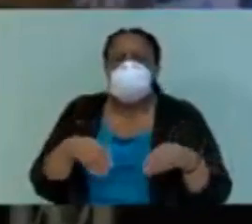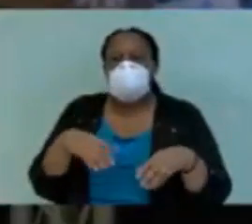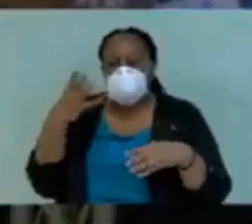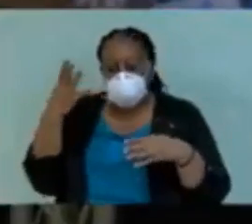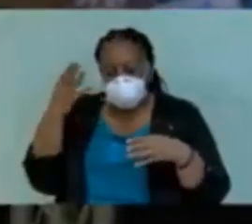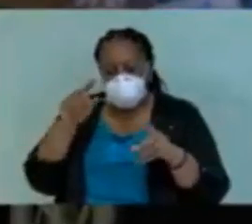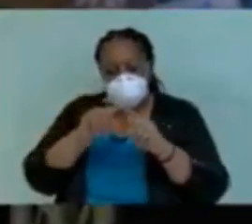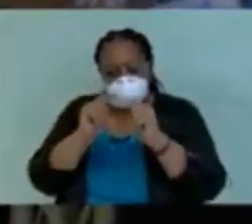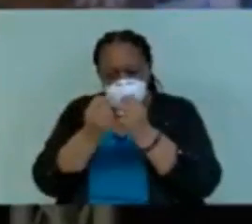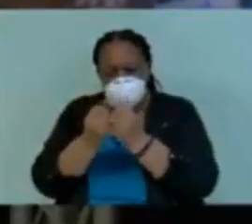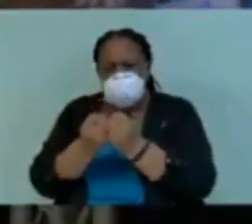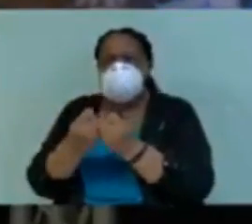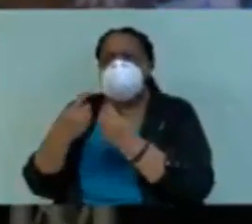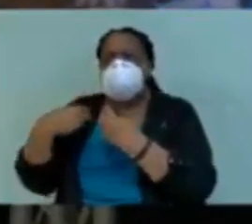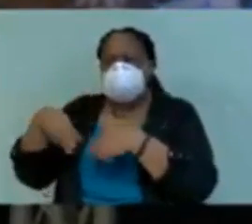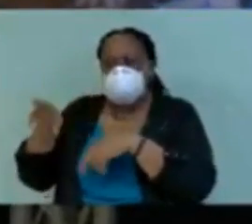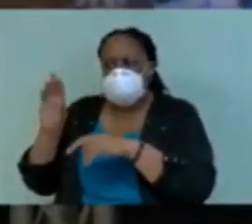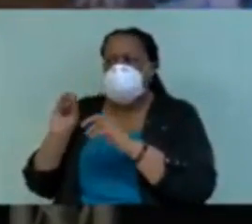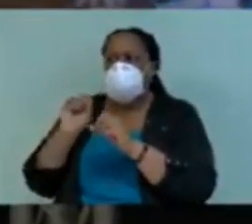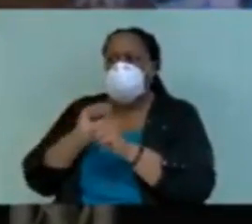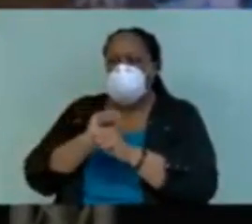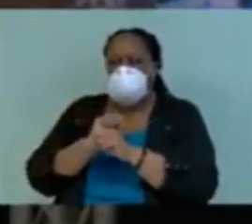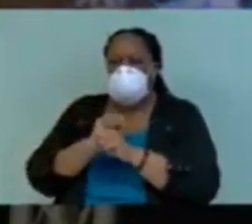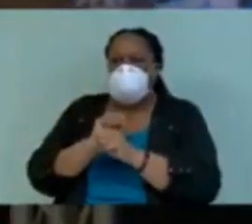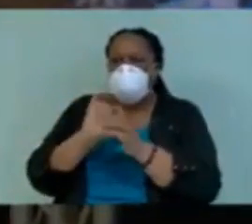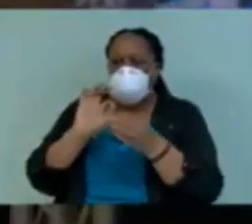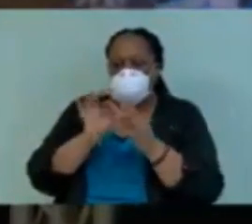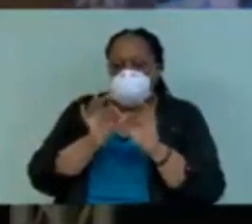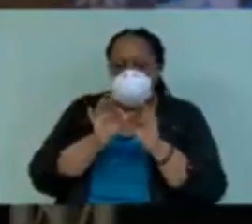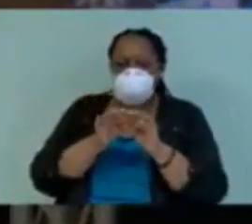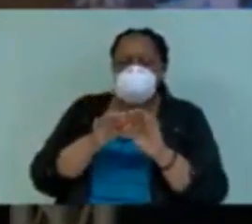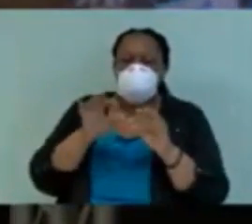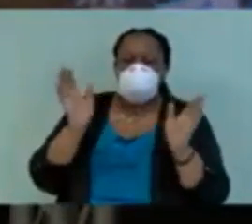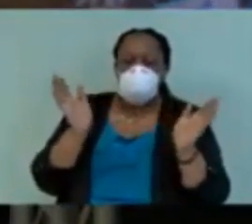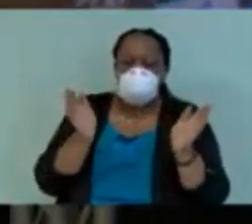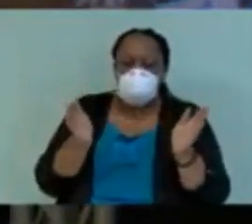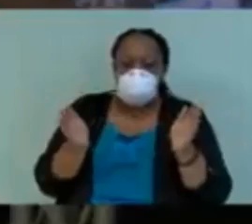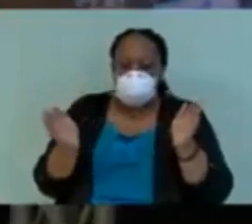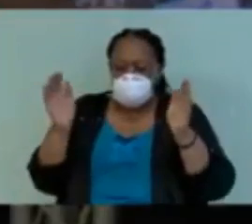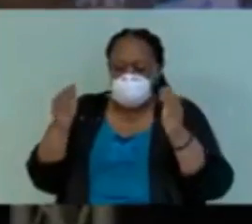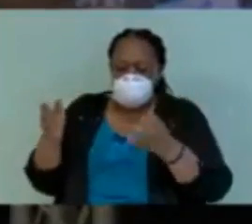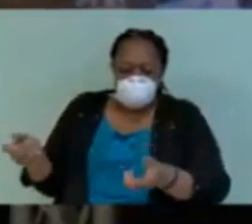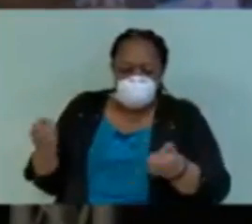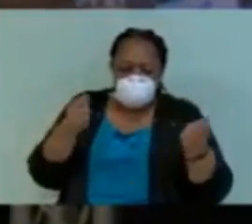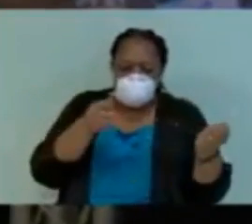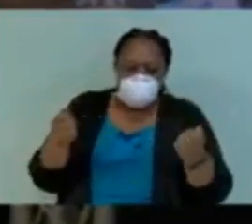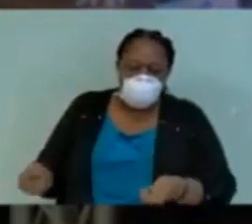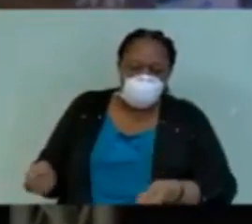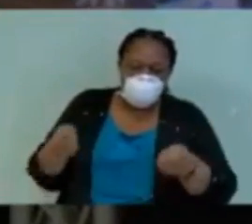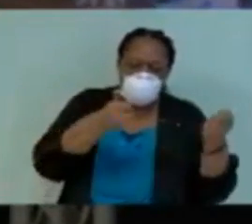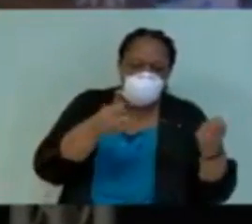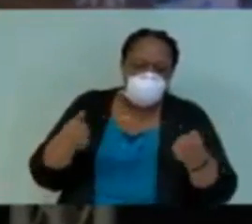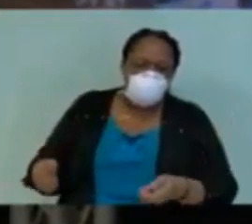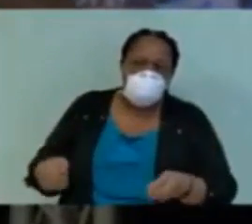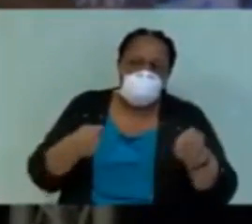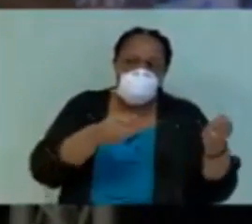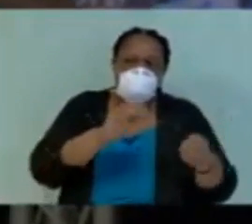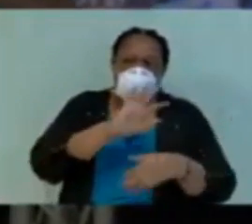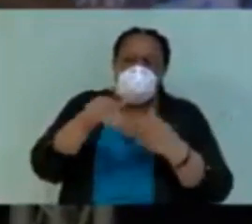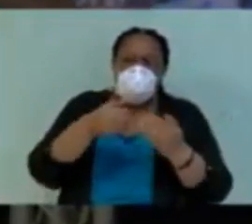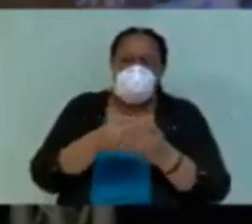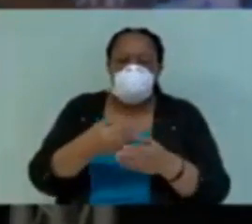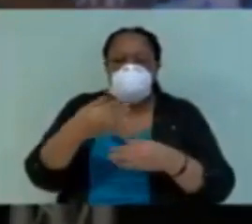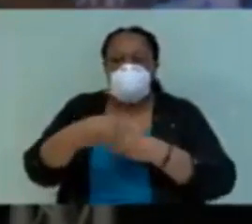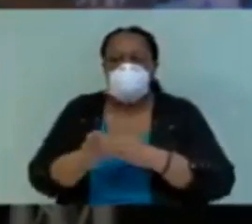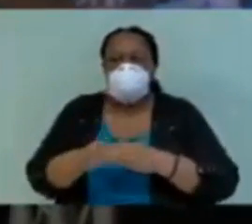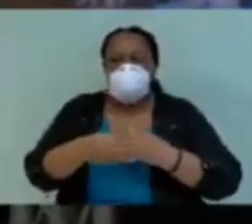of operators and operatives, warehouse staffers who stack and unstack the cargo sheds in